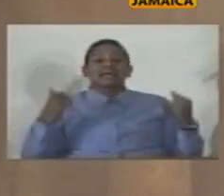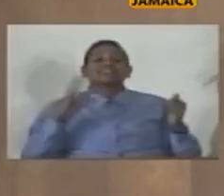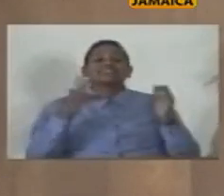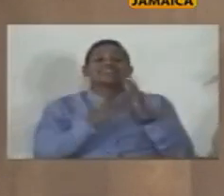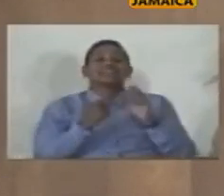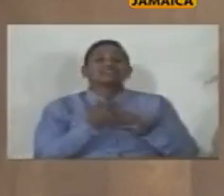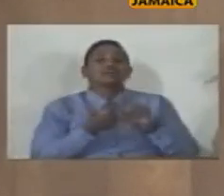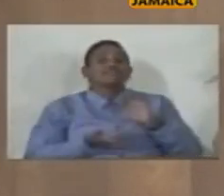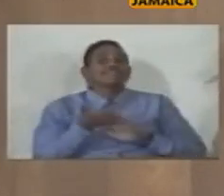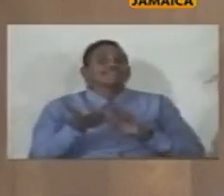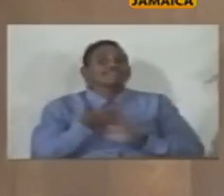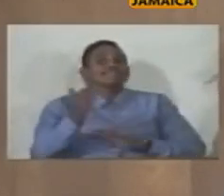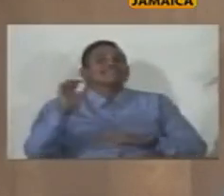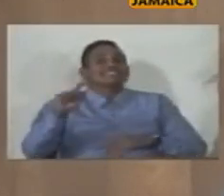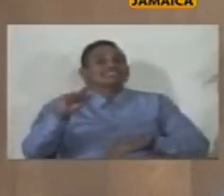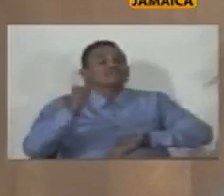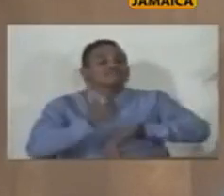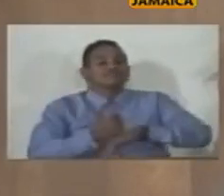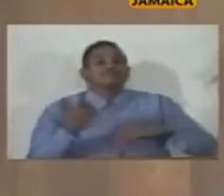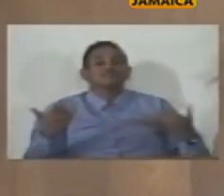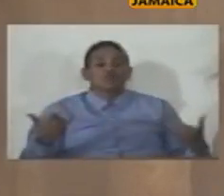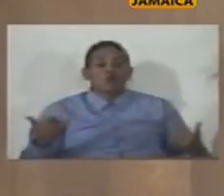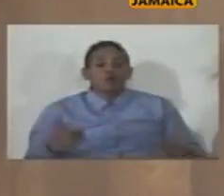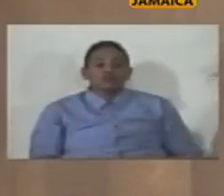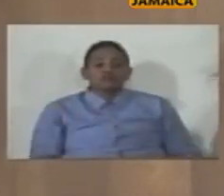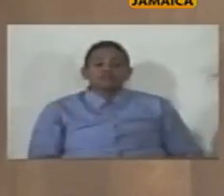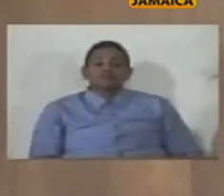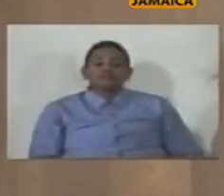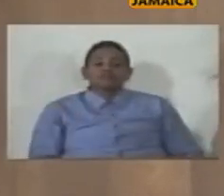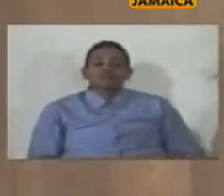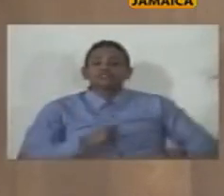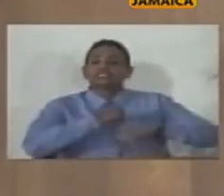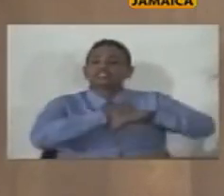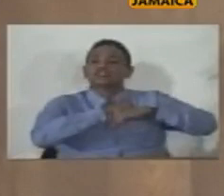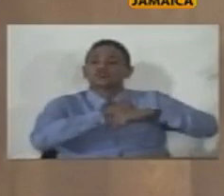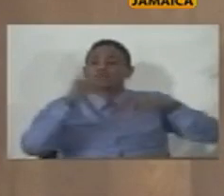up at the earliest possible time. Security issues.